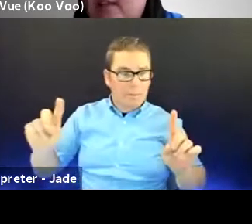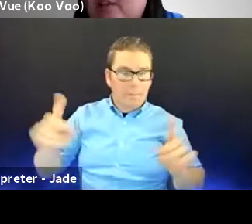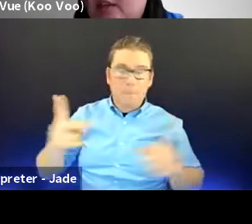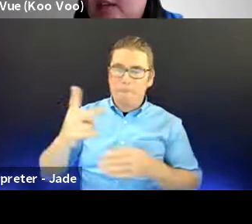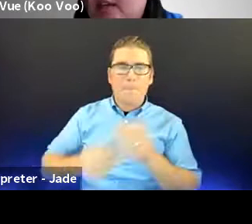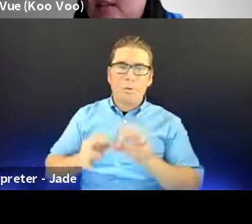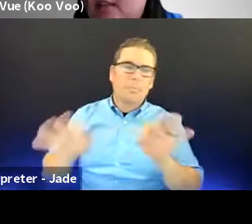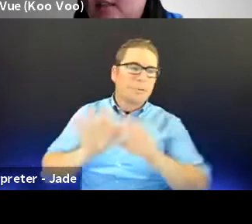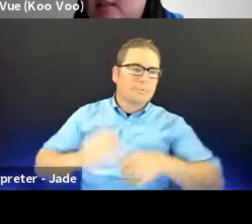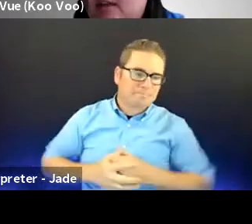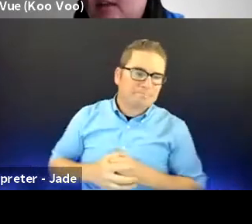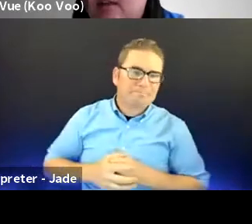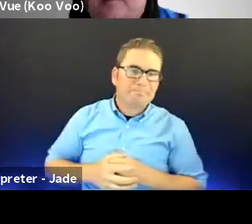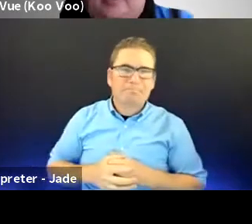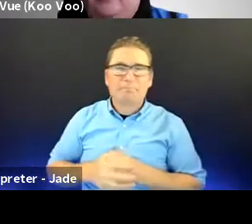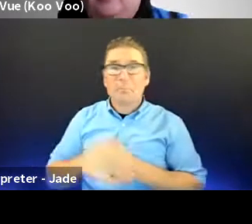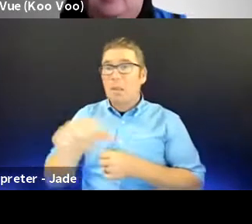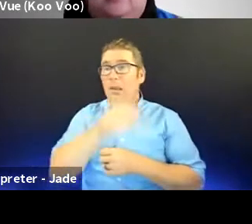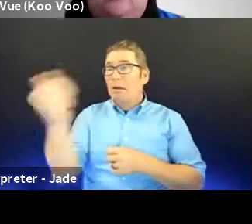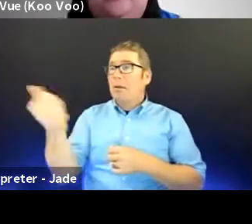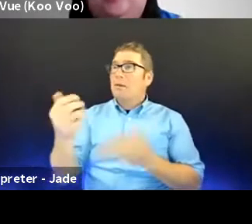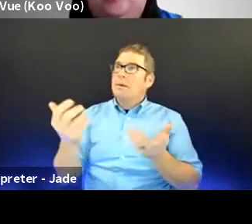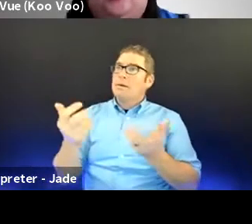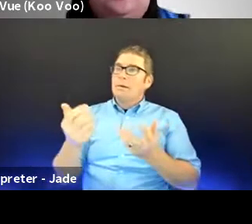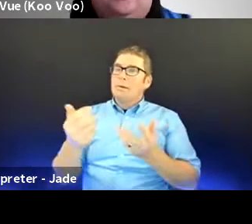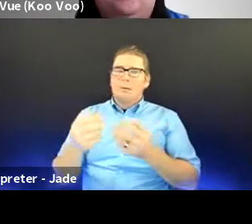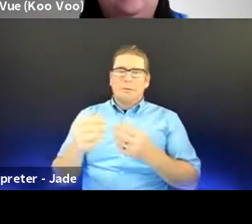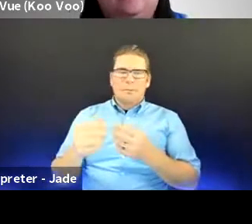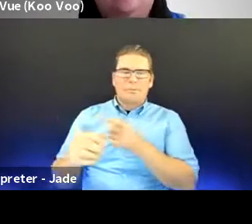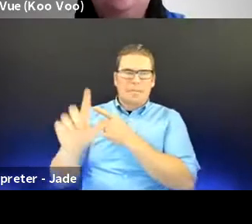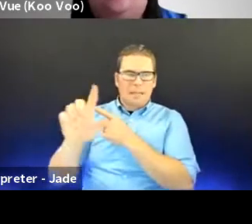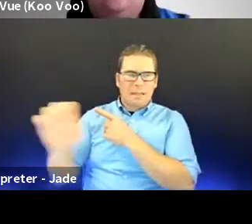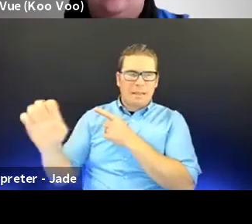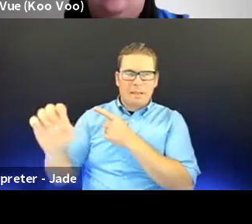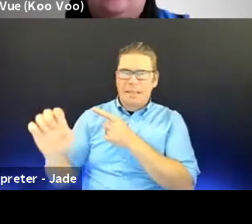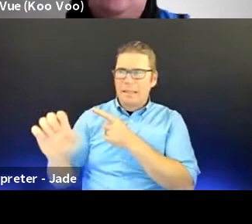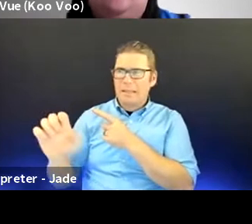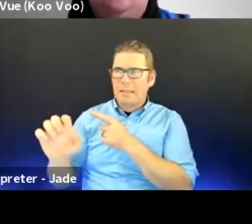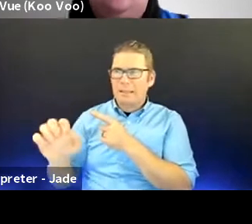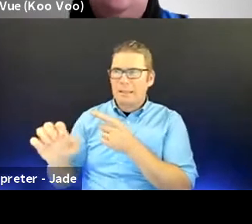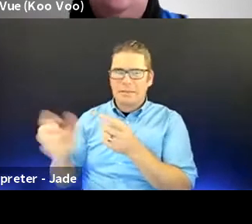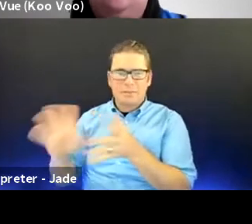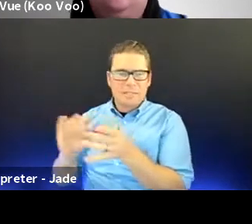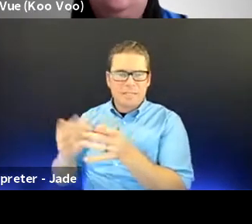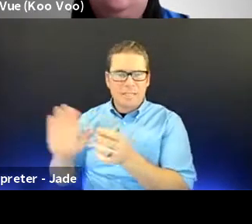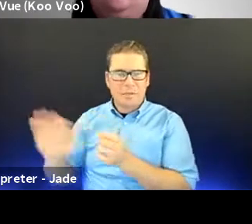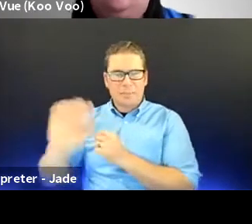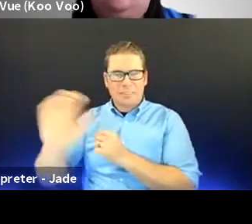And the other thing is, as Lee already mentioned, you know, build out your CV, do all these other things to